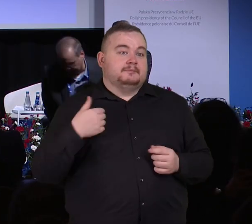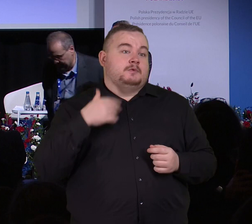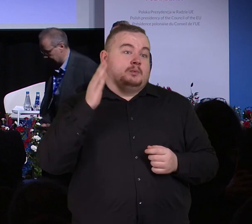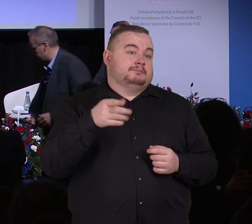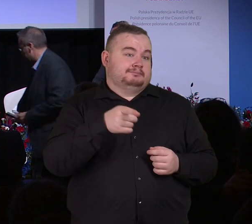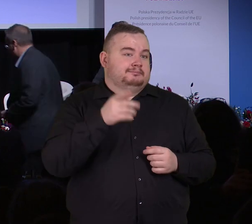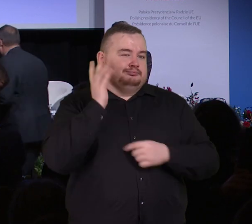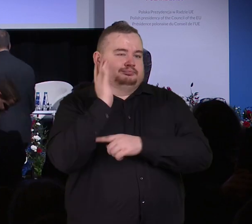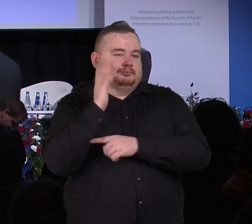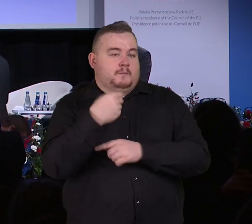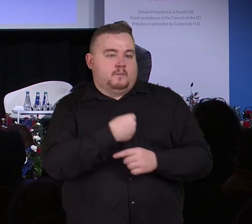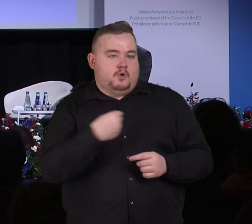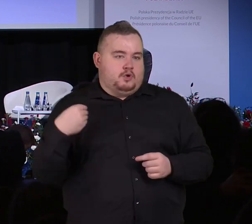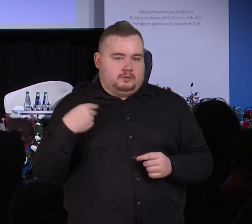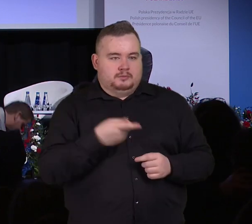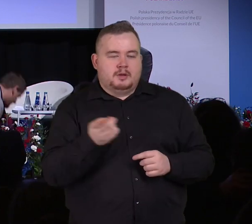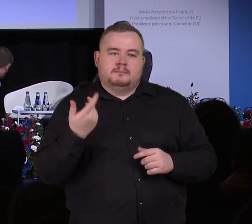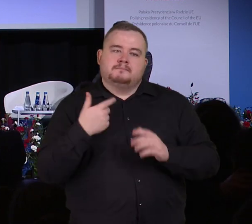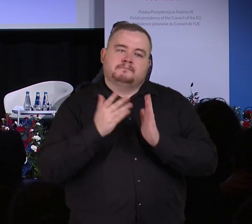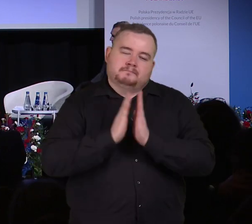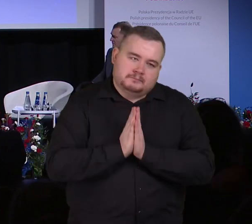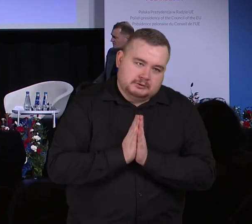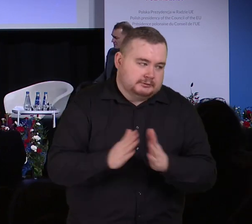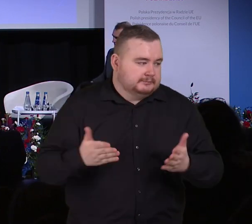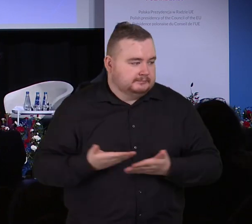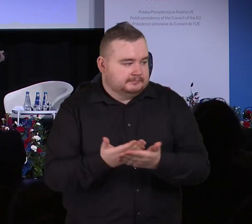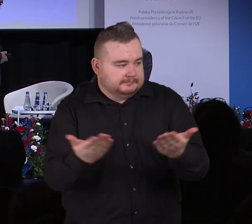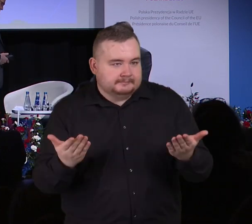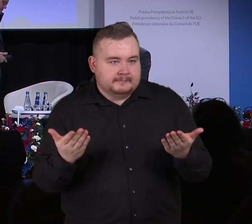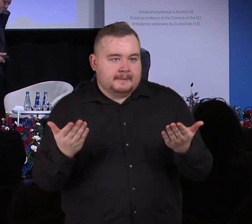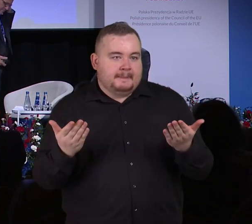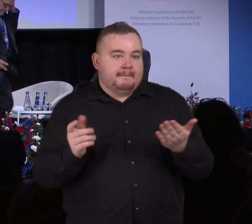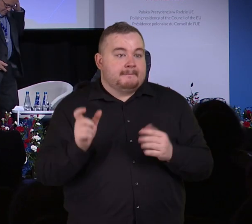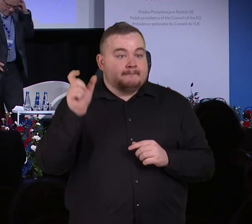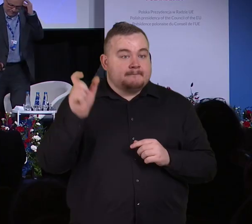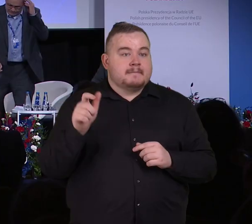mention. My first question will be to Artur Szymczyk.